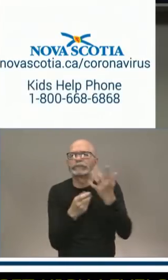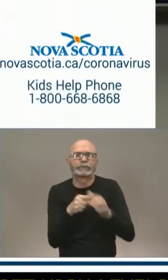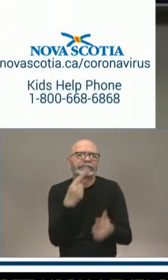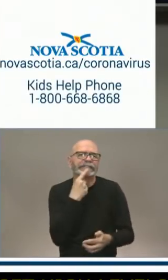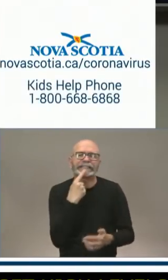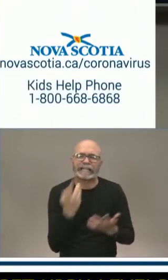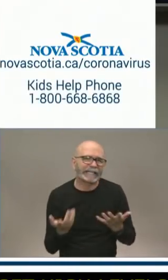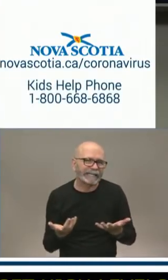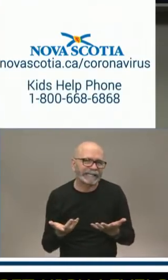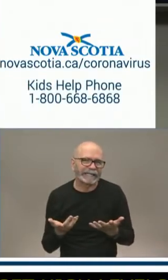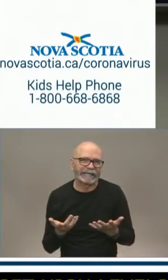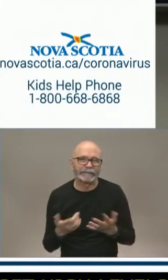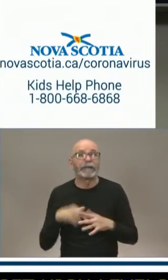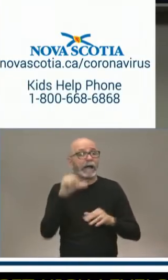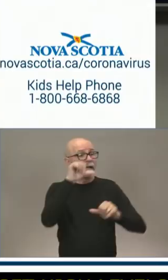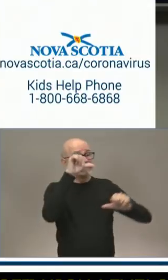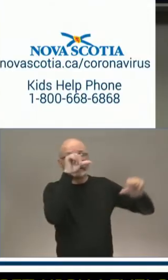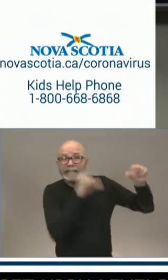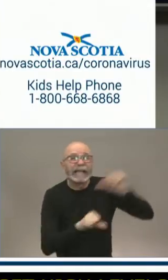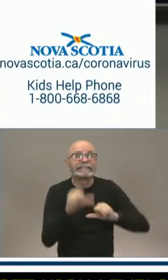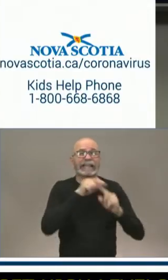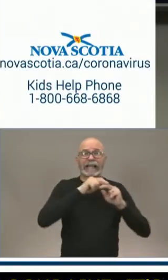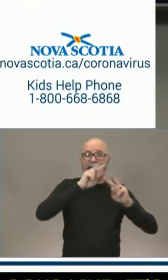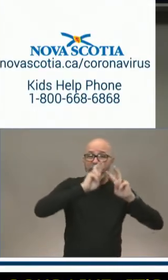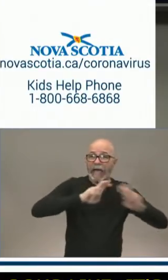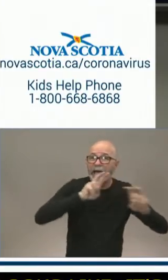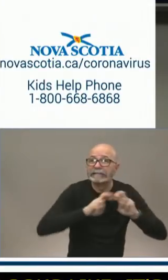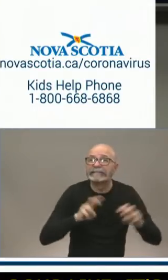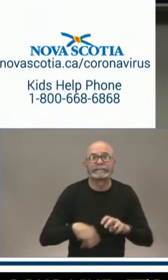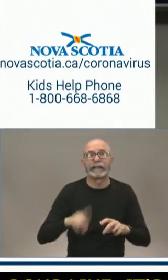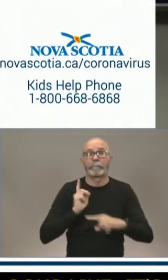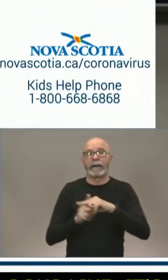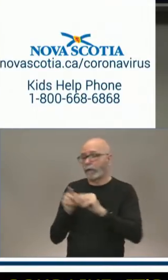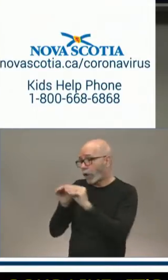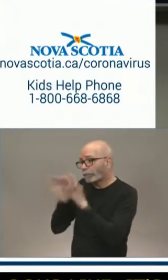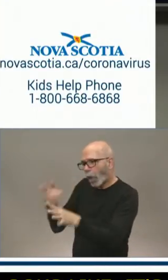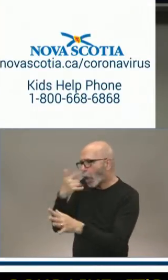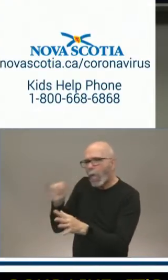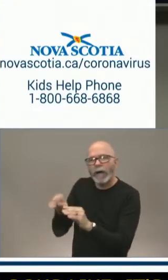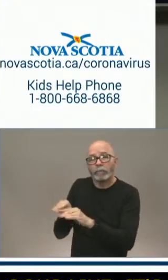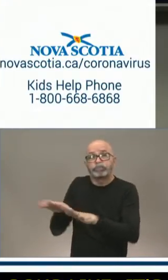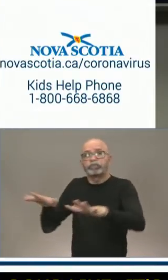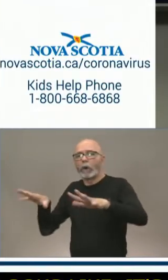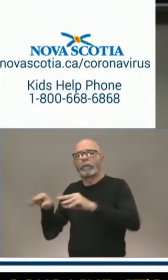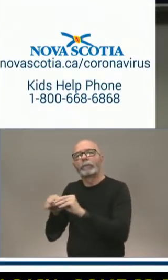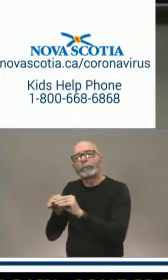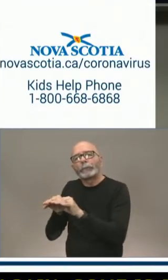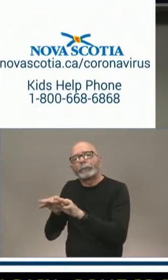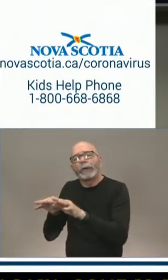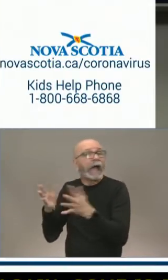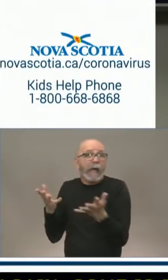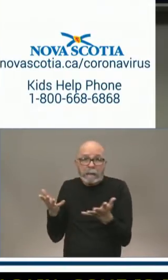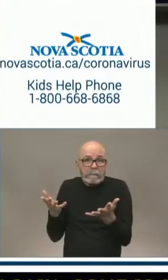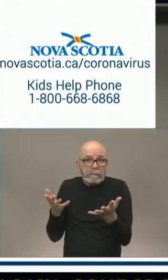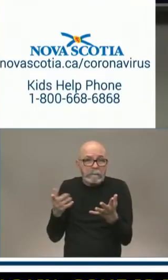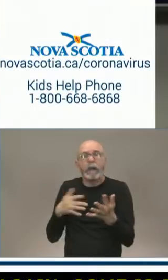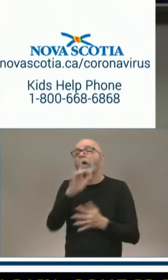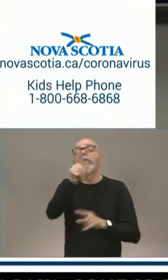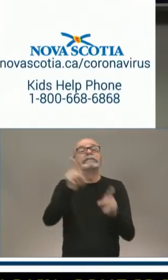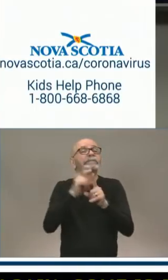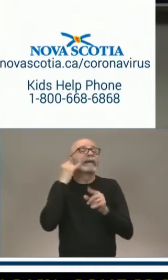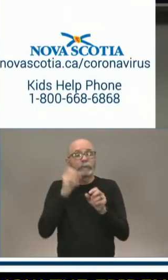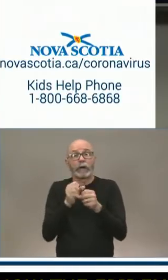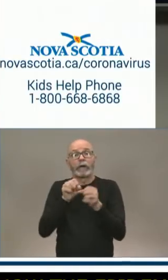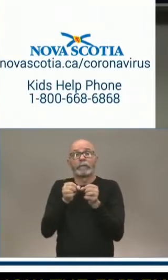science, but also seeing how the epidemiology evolves. One of the outstanding questions there is what's going to happen with the variant. Are we going to